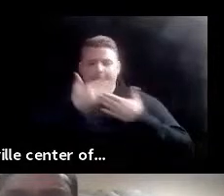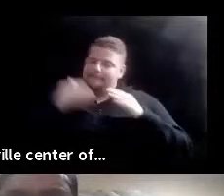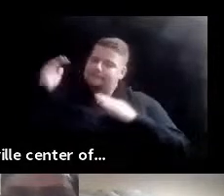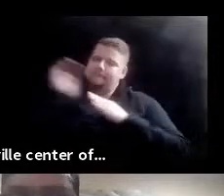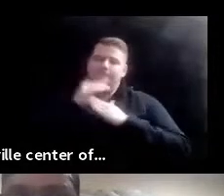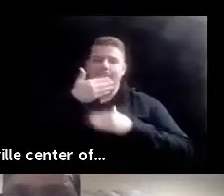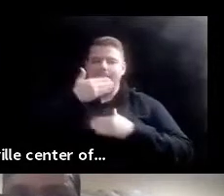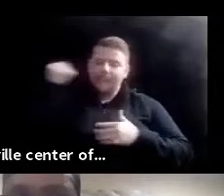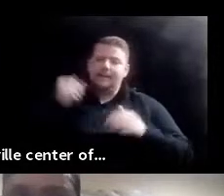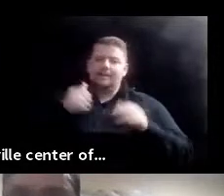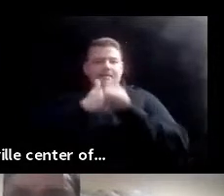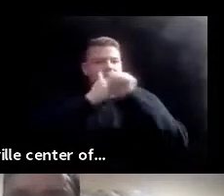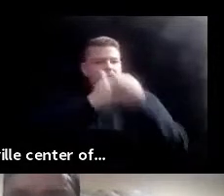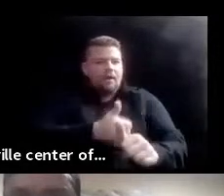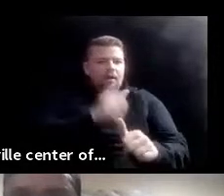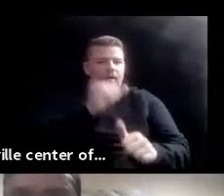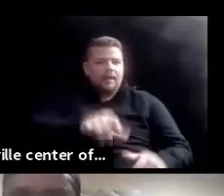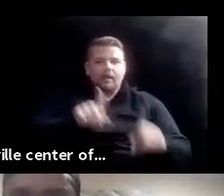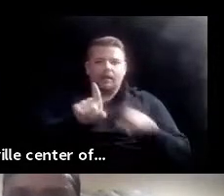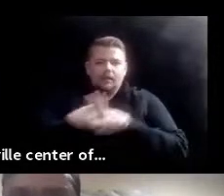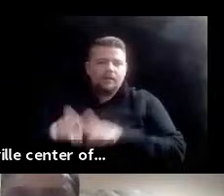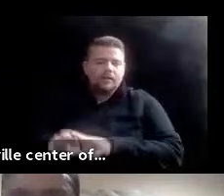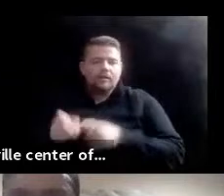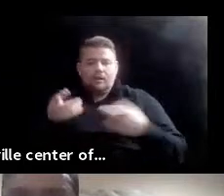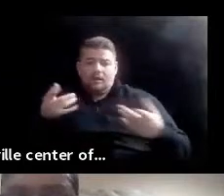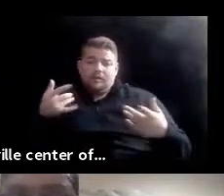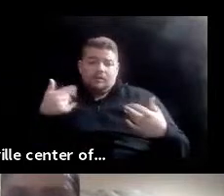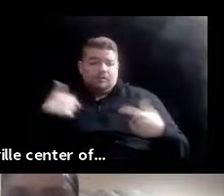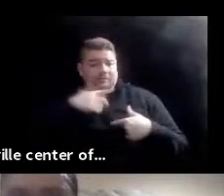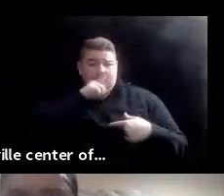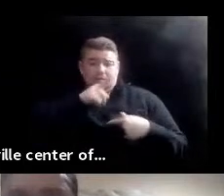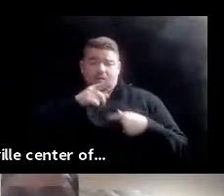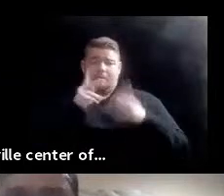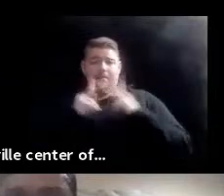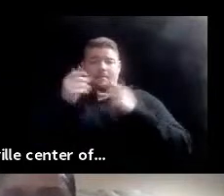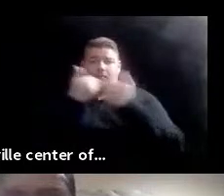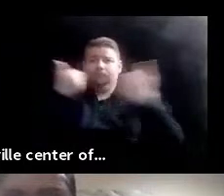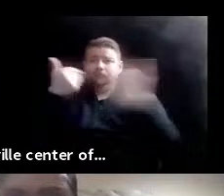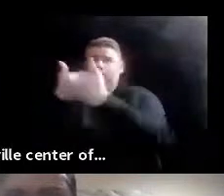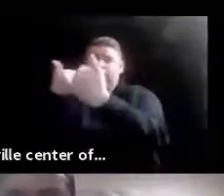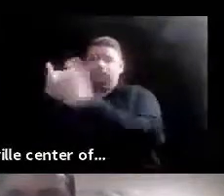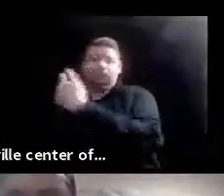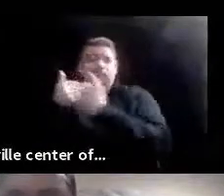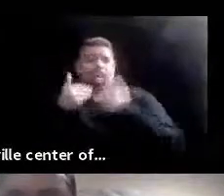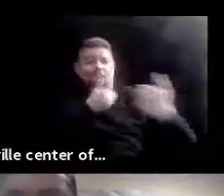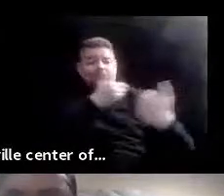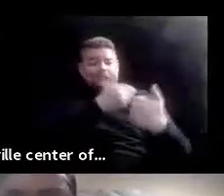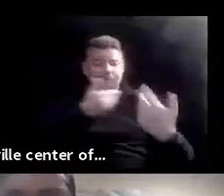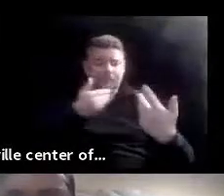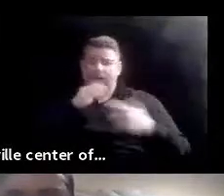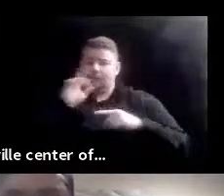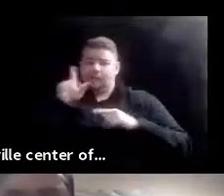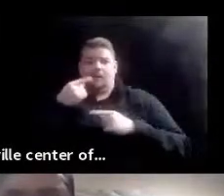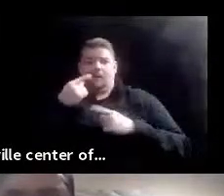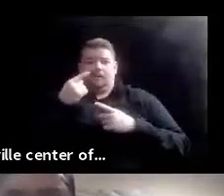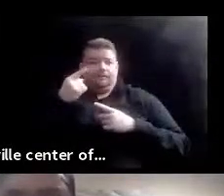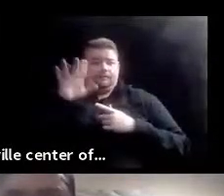to, to also, make sure people are keeping their distance if they're, not within their own